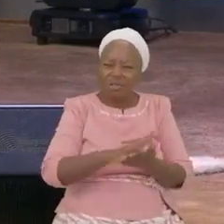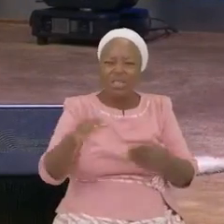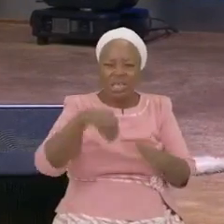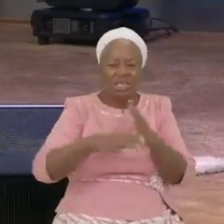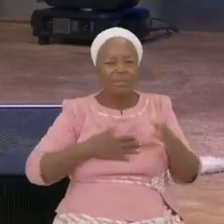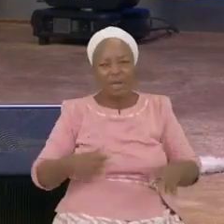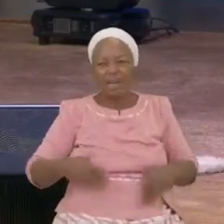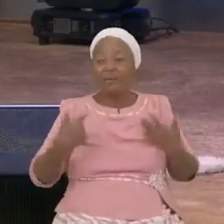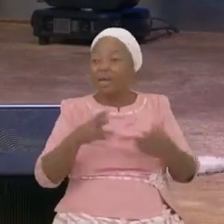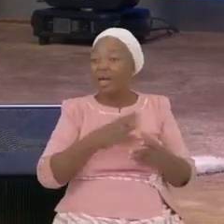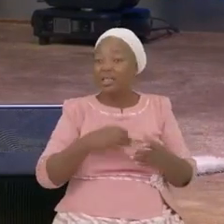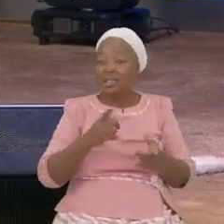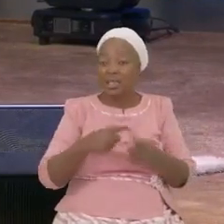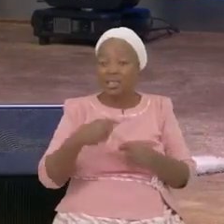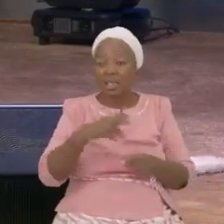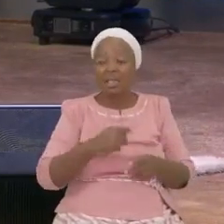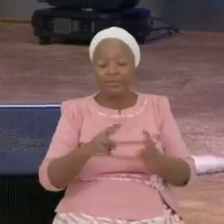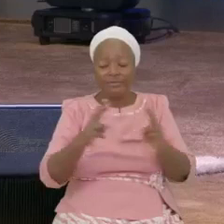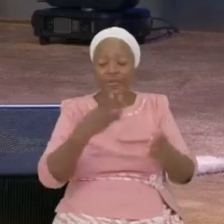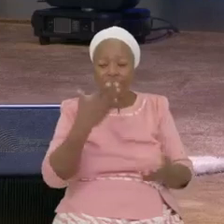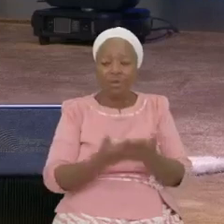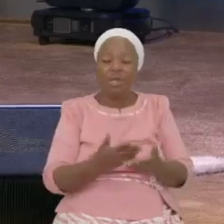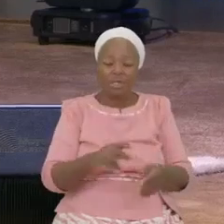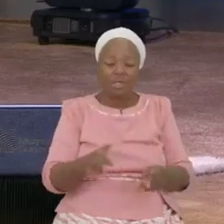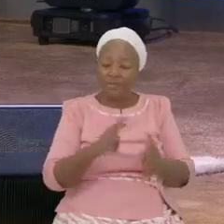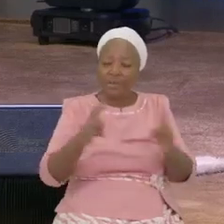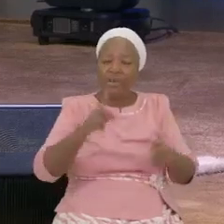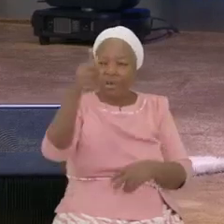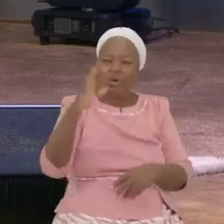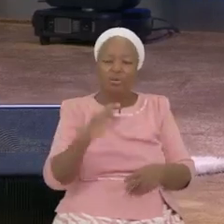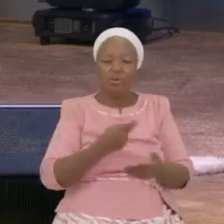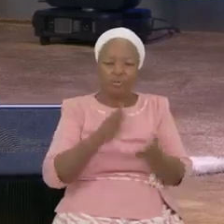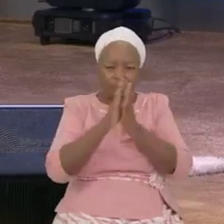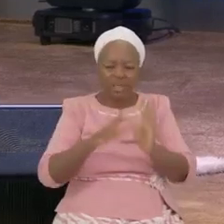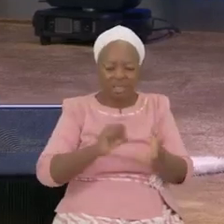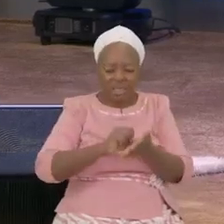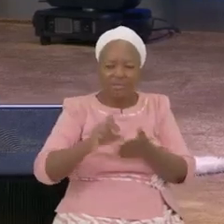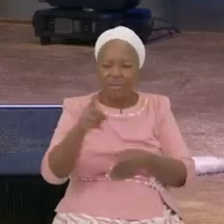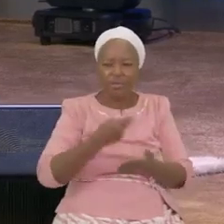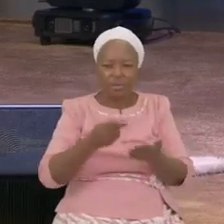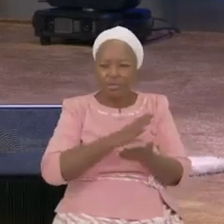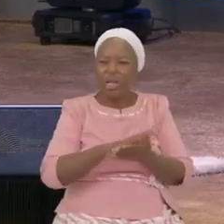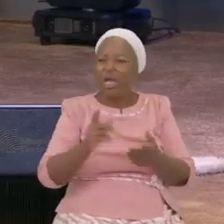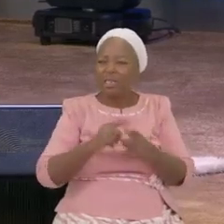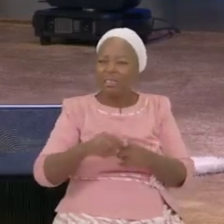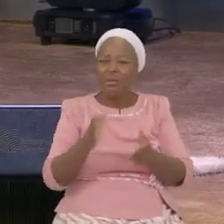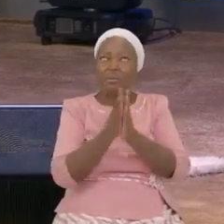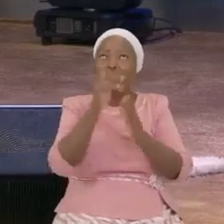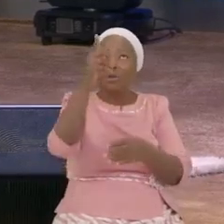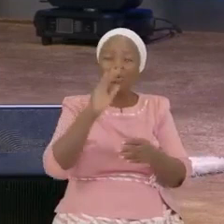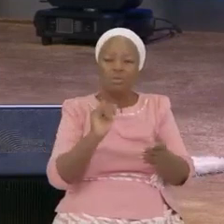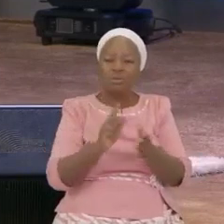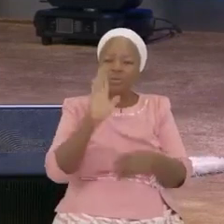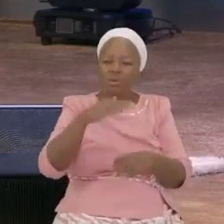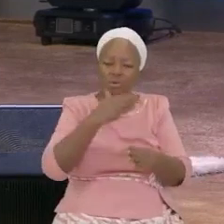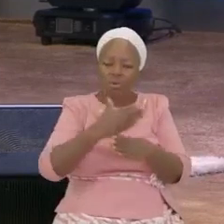my life. It says, and the very God of peace sanctify you wholly. And I pray, God, your whole spirit